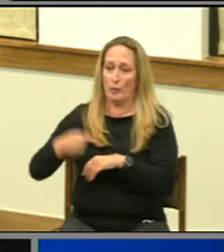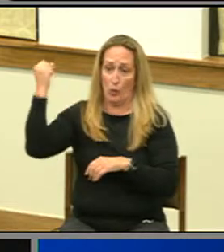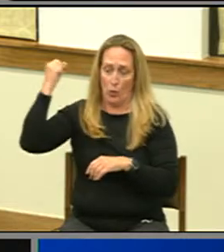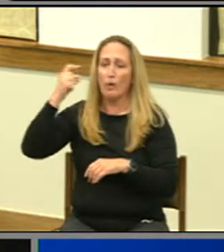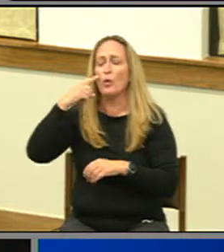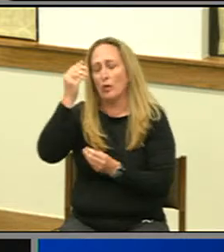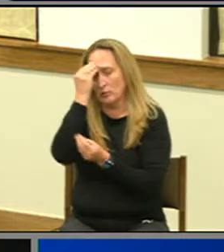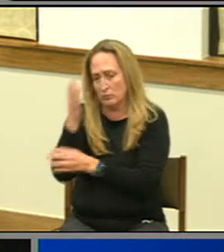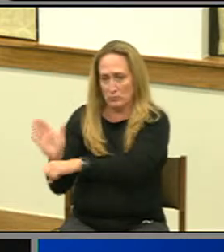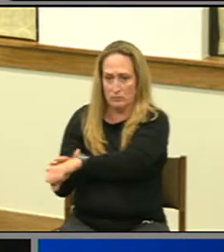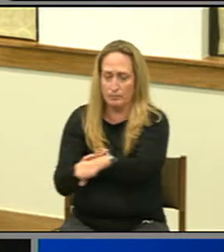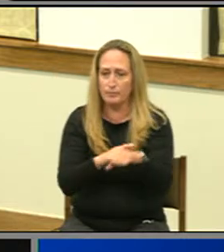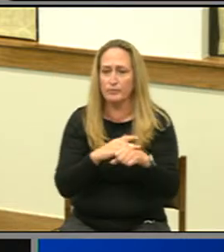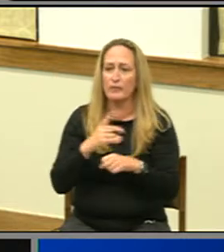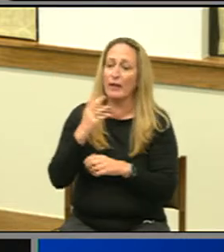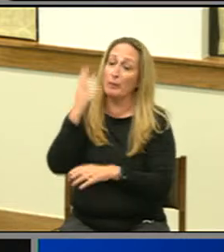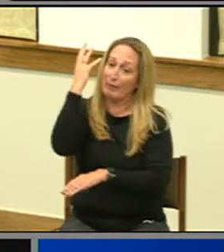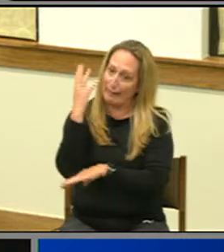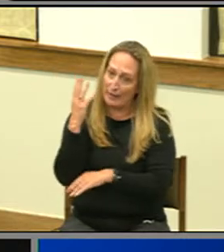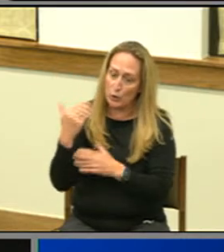removals as well as planting.